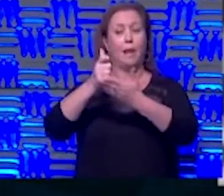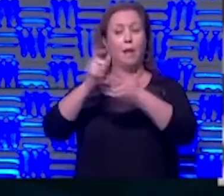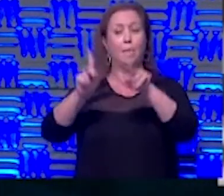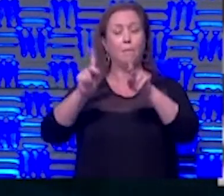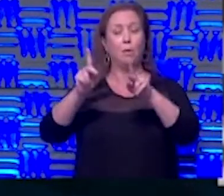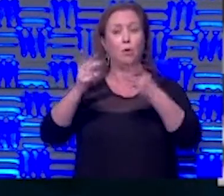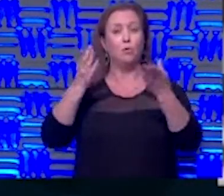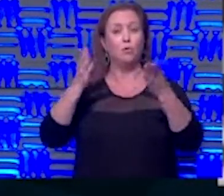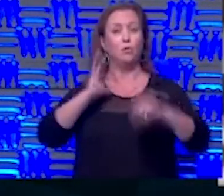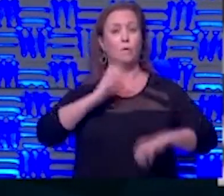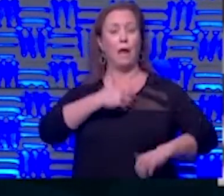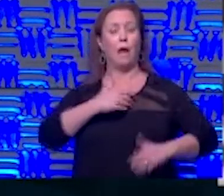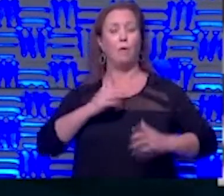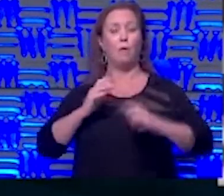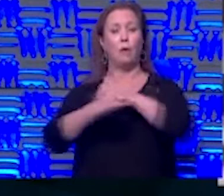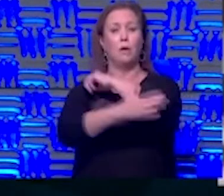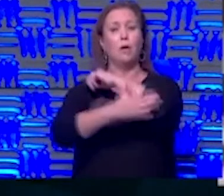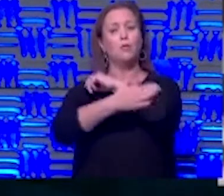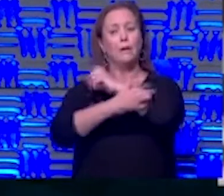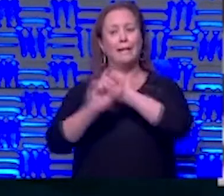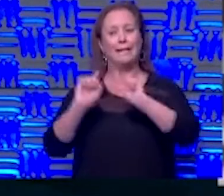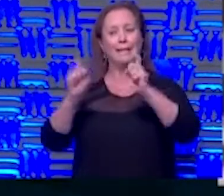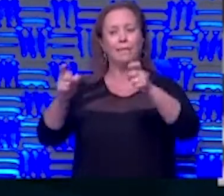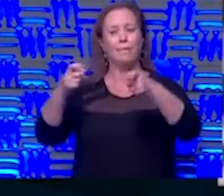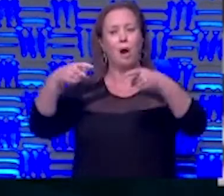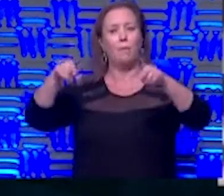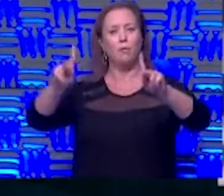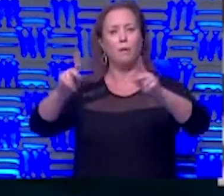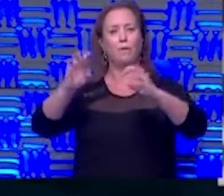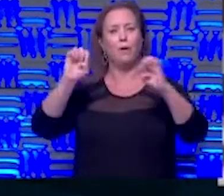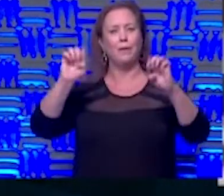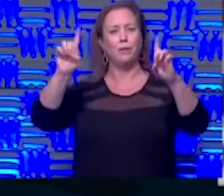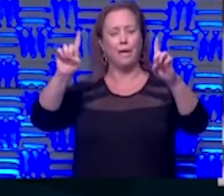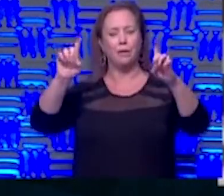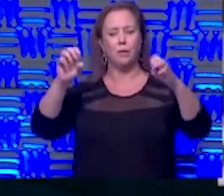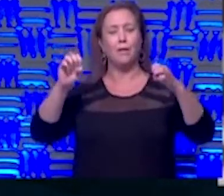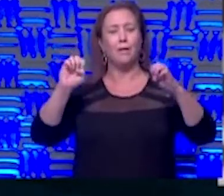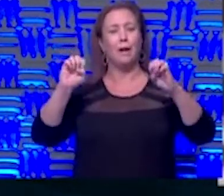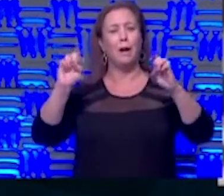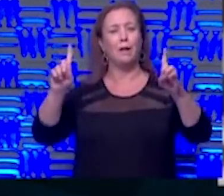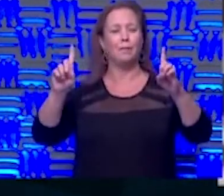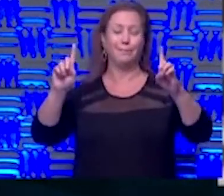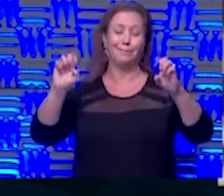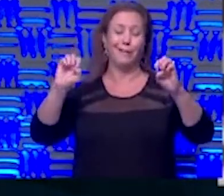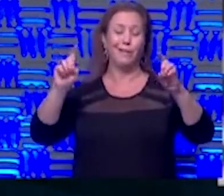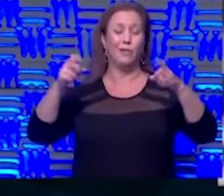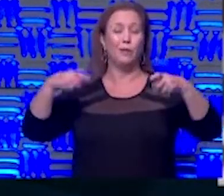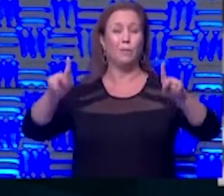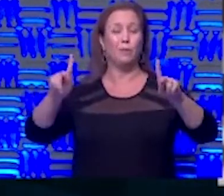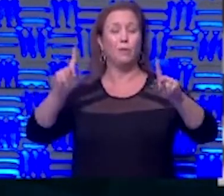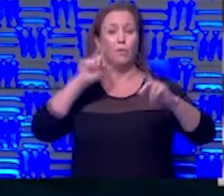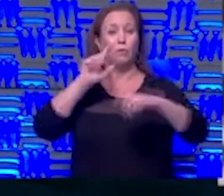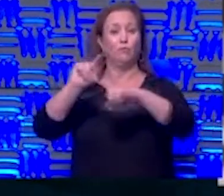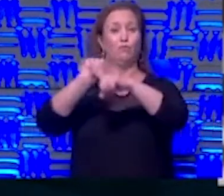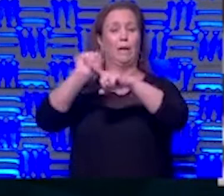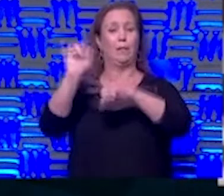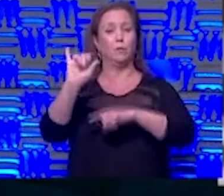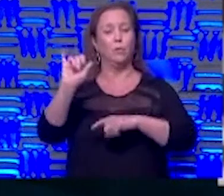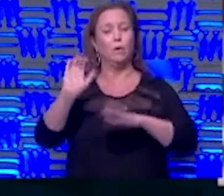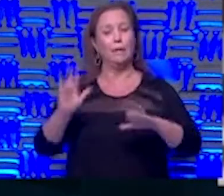our country have an opportunity for education and training. And we've expanded that to try to give those veterans an opportunity